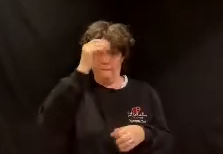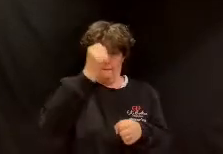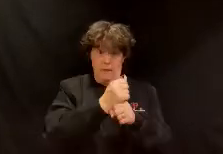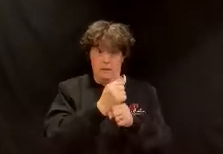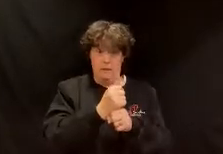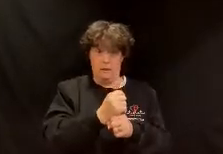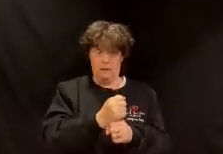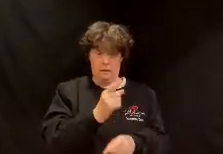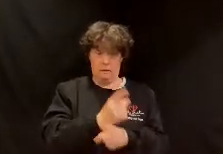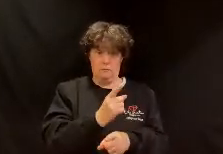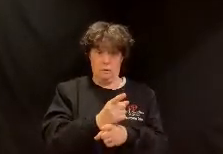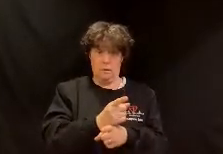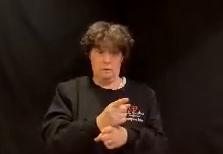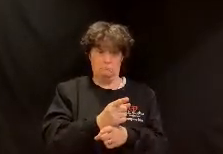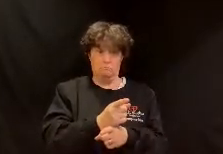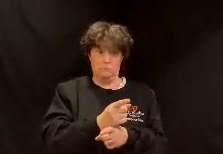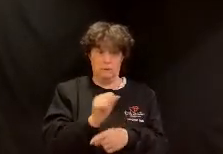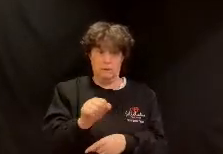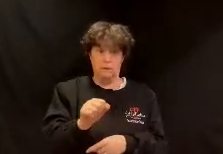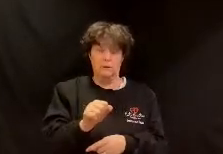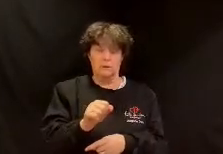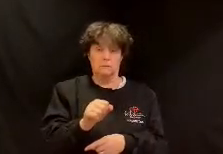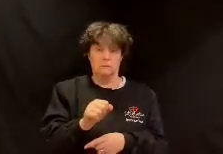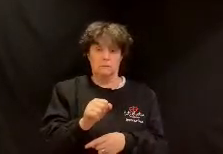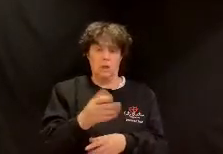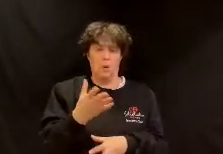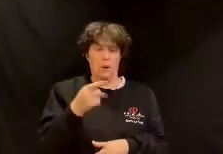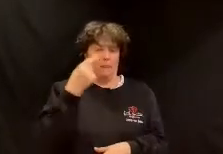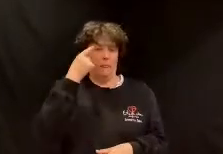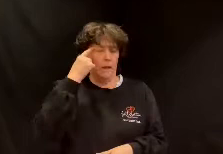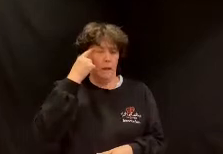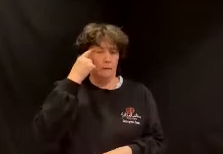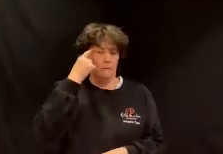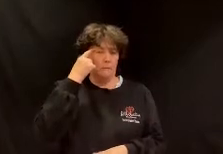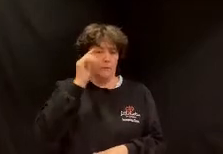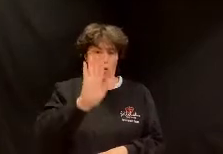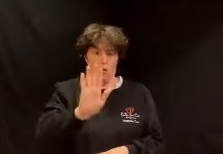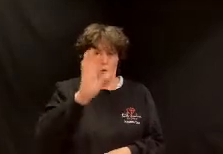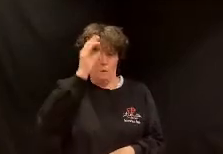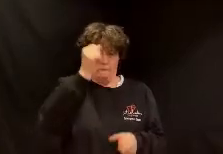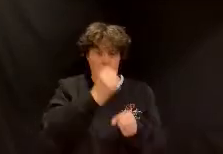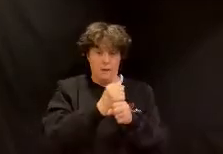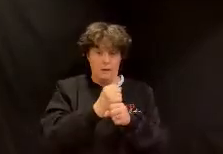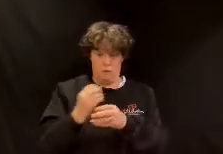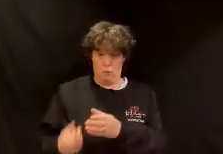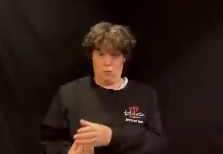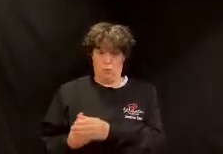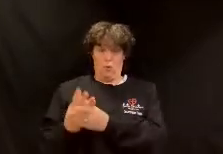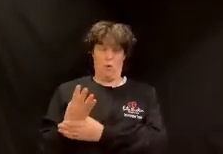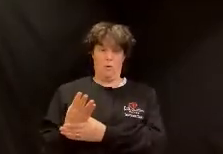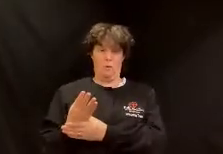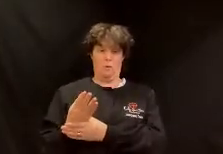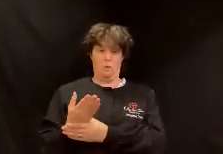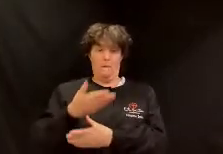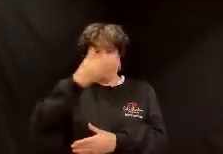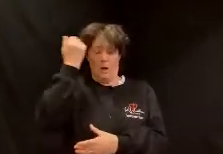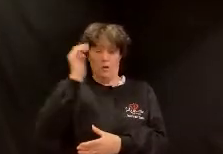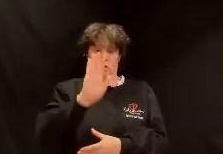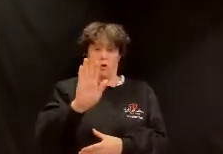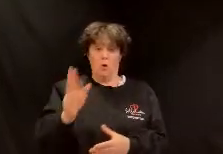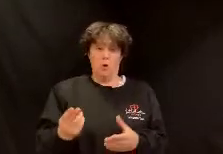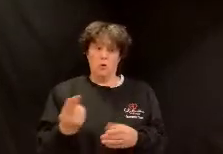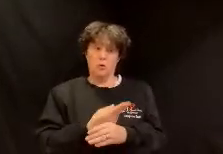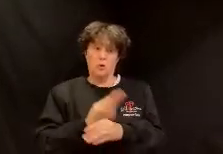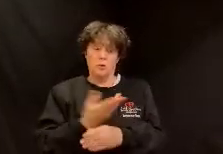us. So I want us to think about that tonight. Your faith can grow, but it's growing because you're using what you